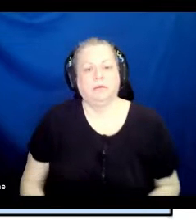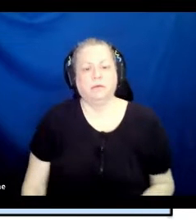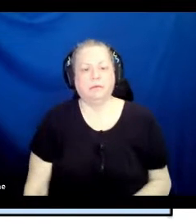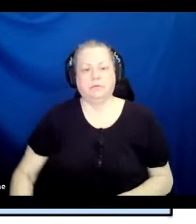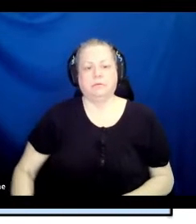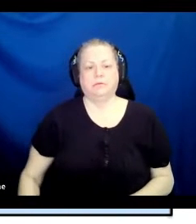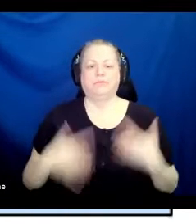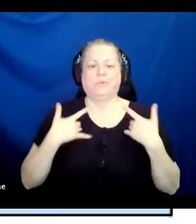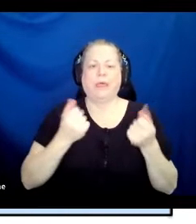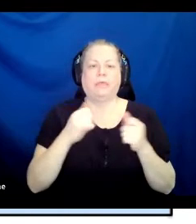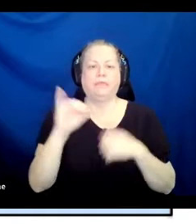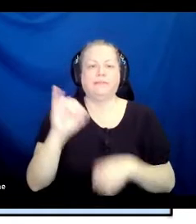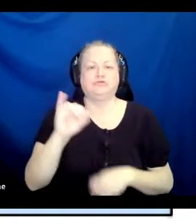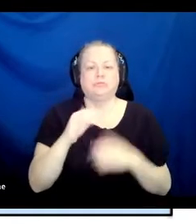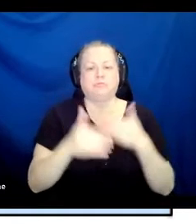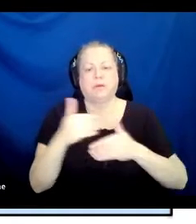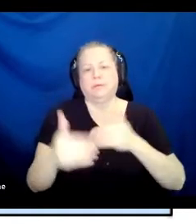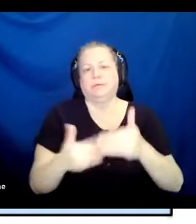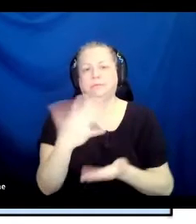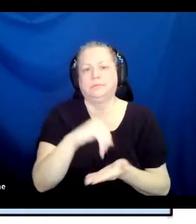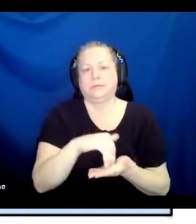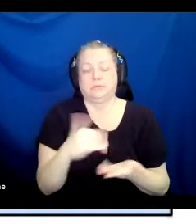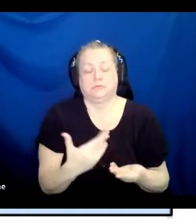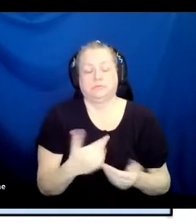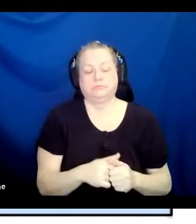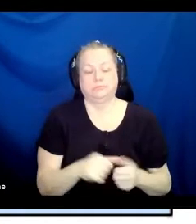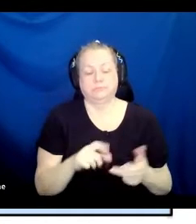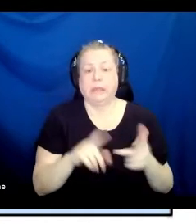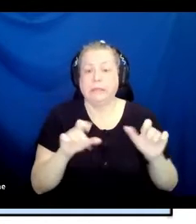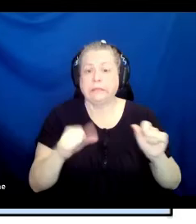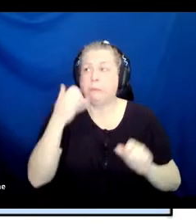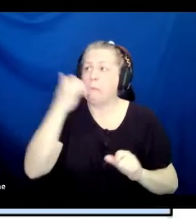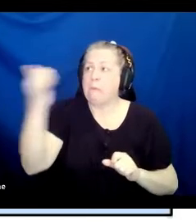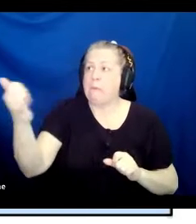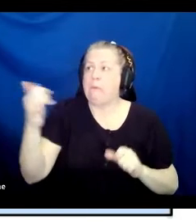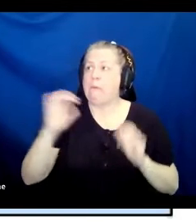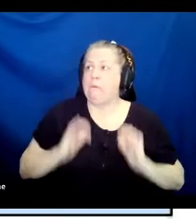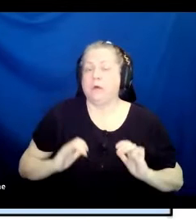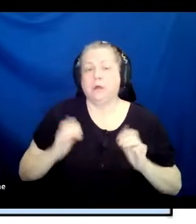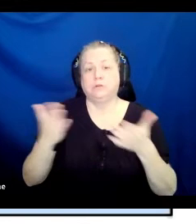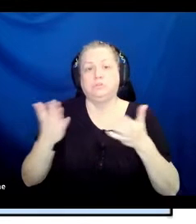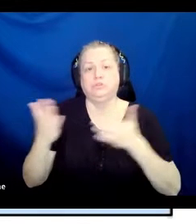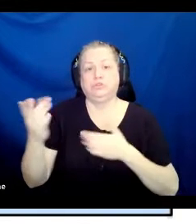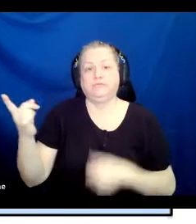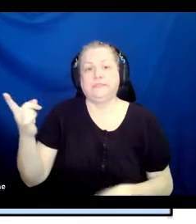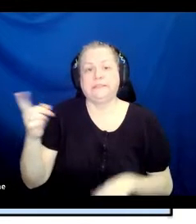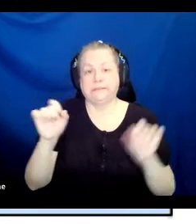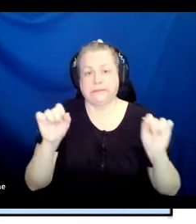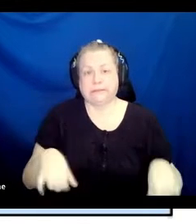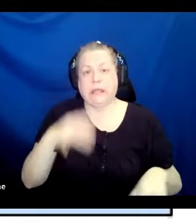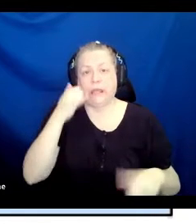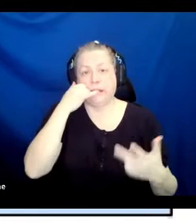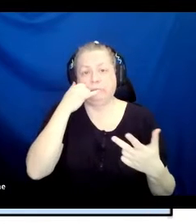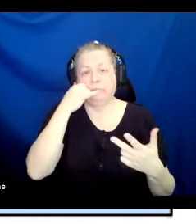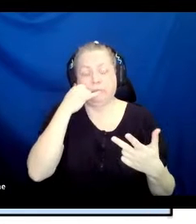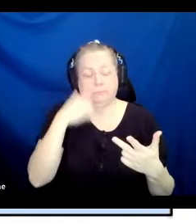Processing Center. Members can call the MassHealth Customer Service Center to complete their renewal over the